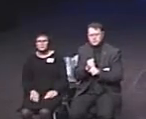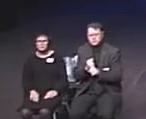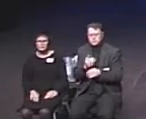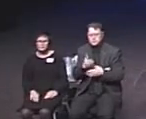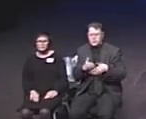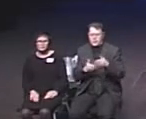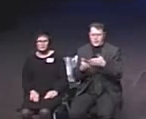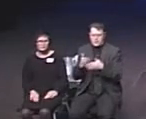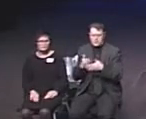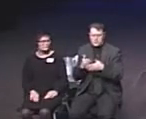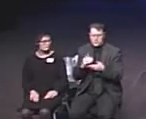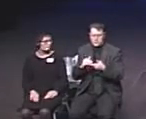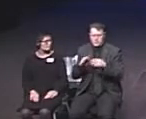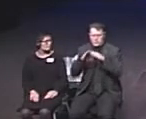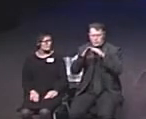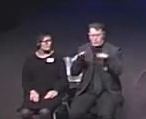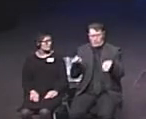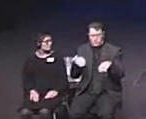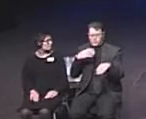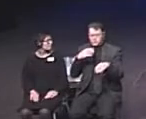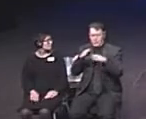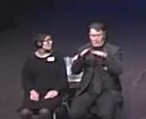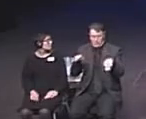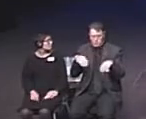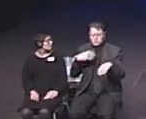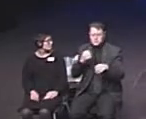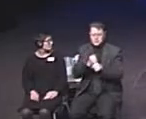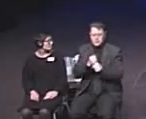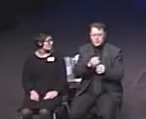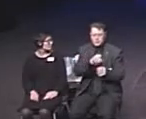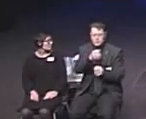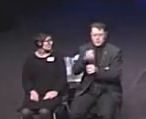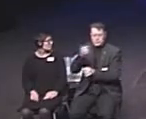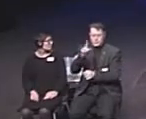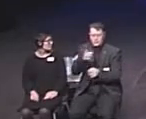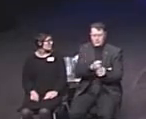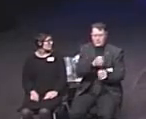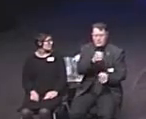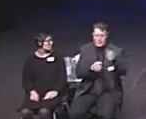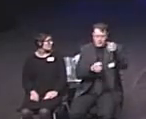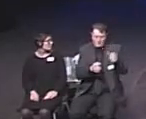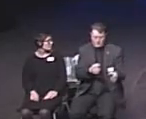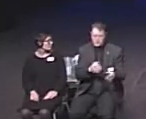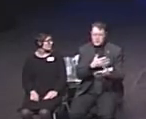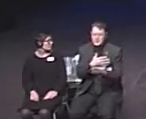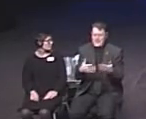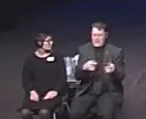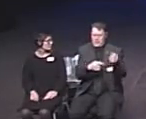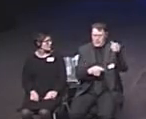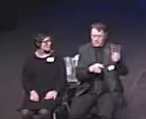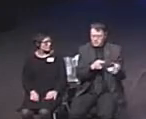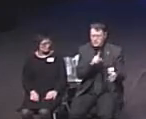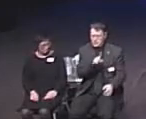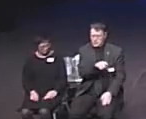and that's just the roof. Now you're going to see the pillars that the roof rests on. The first pillar is language.